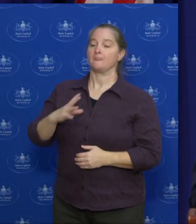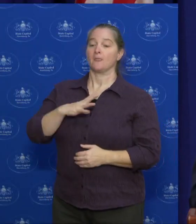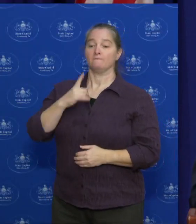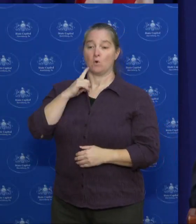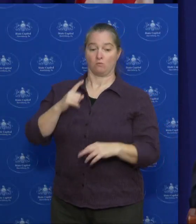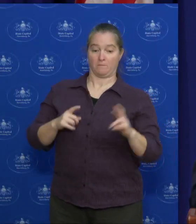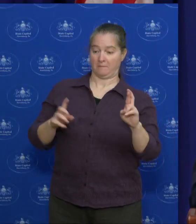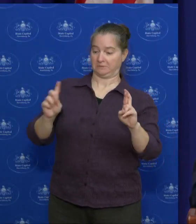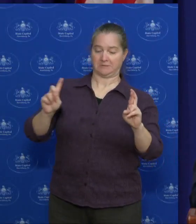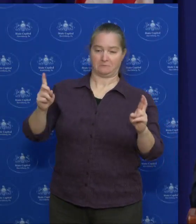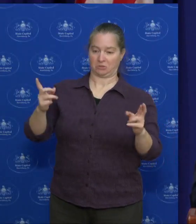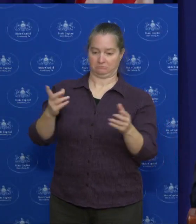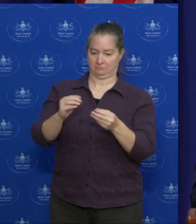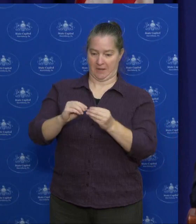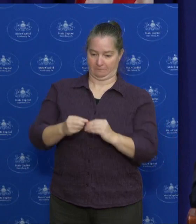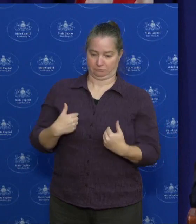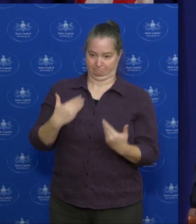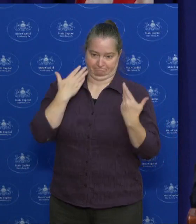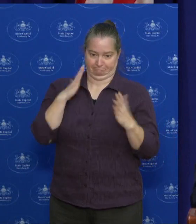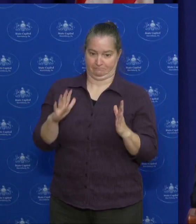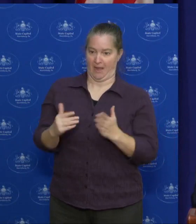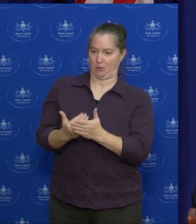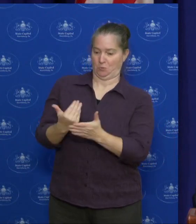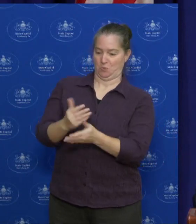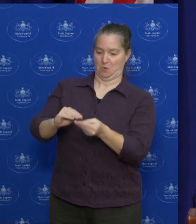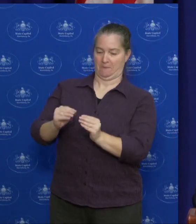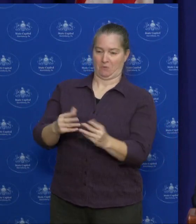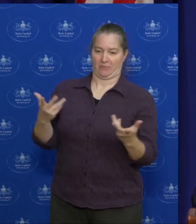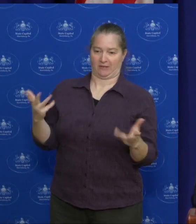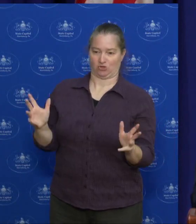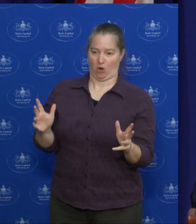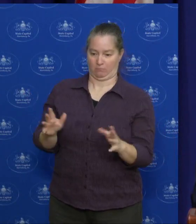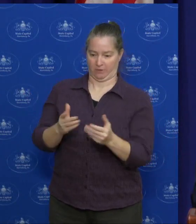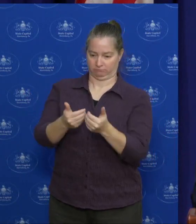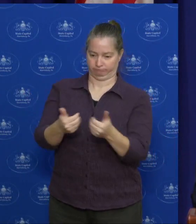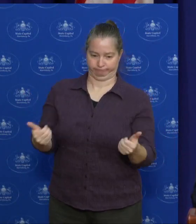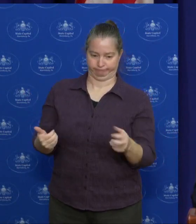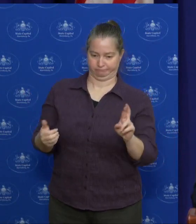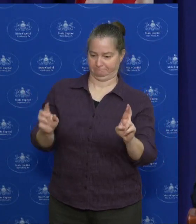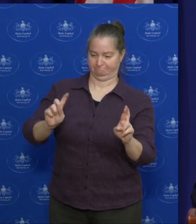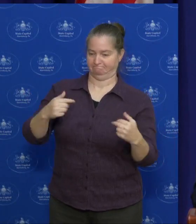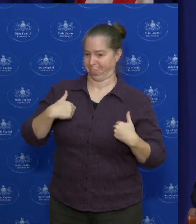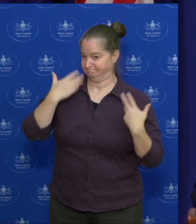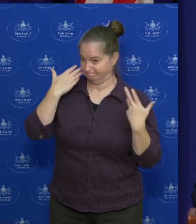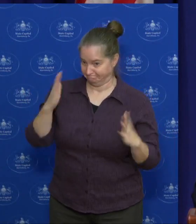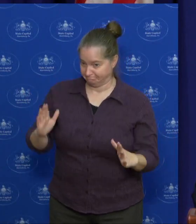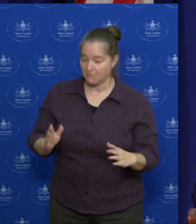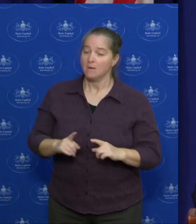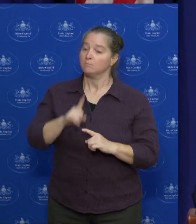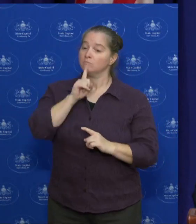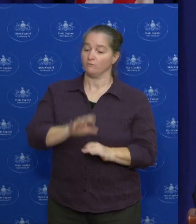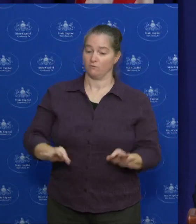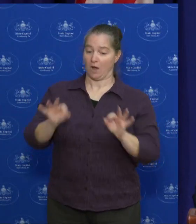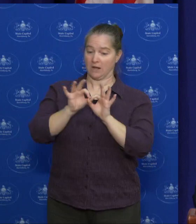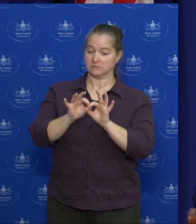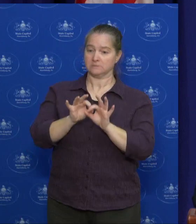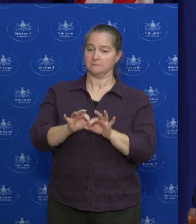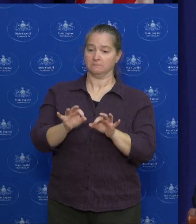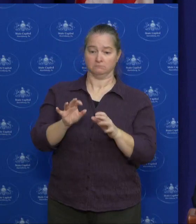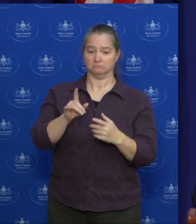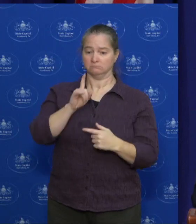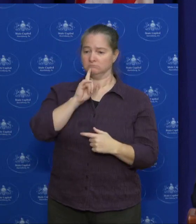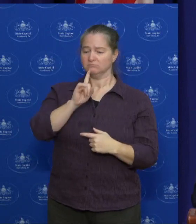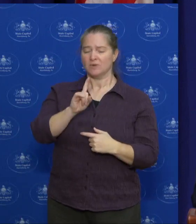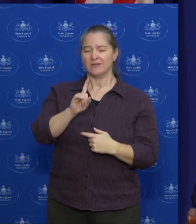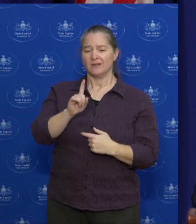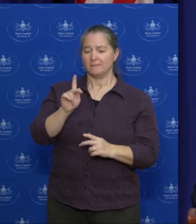registration figures. I mean, for us, obviously, the most important thing is to make sure eligible voters can